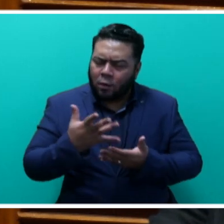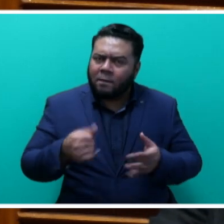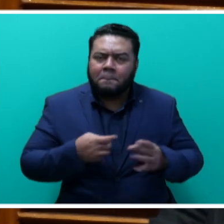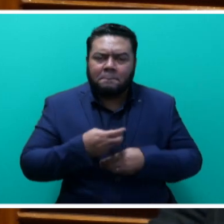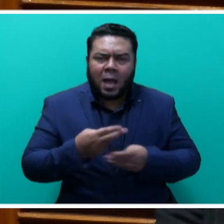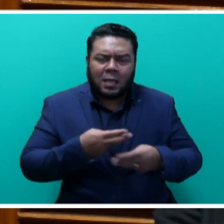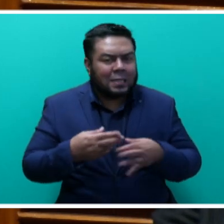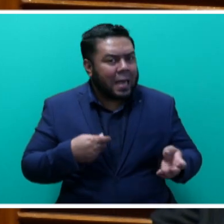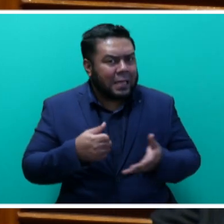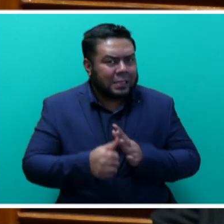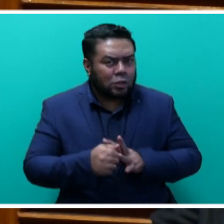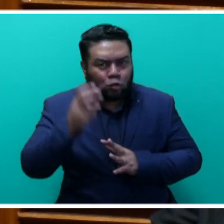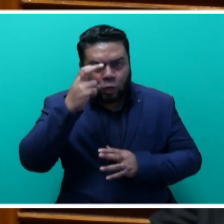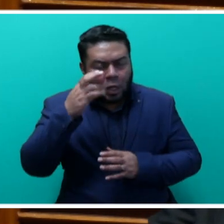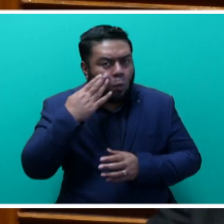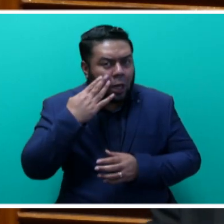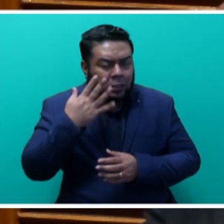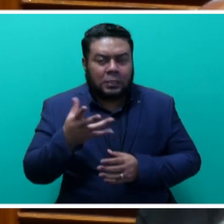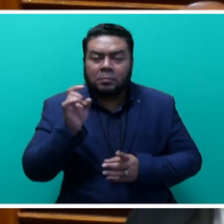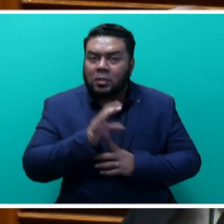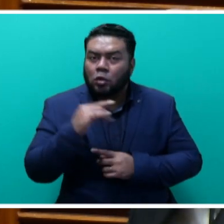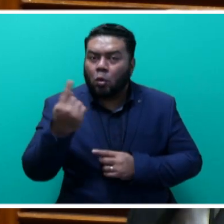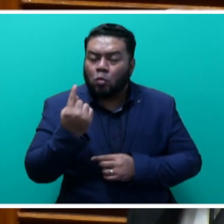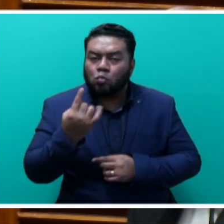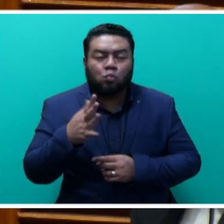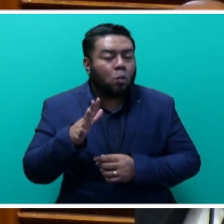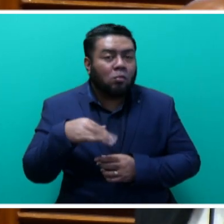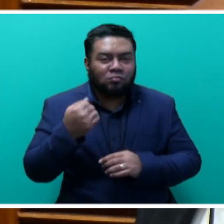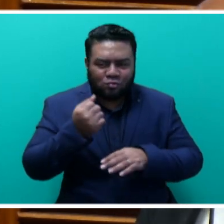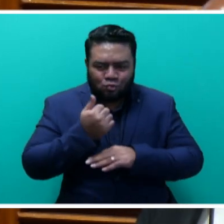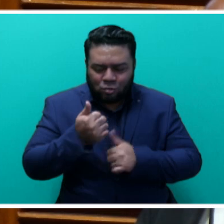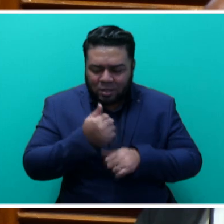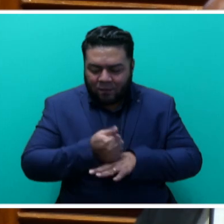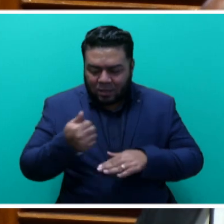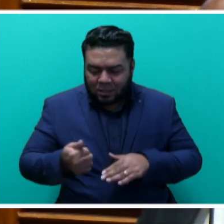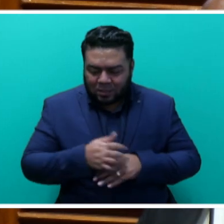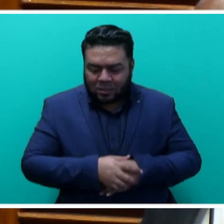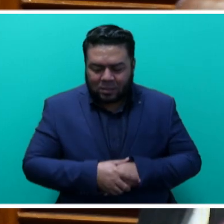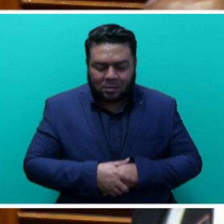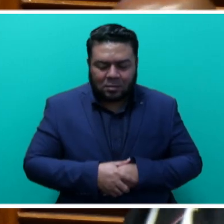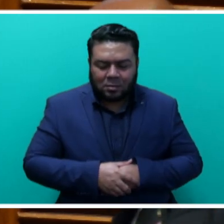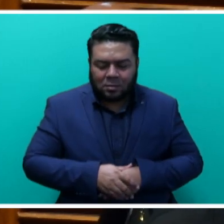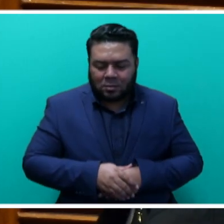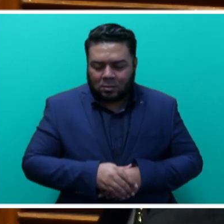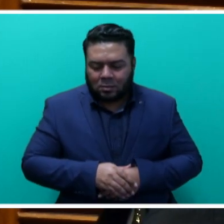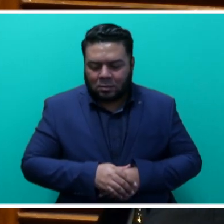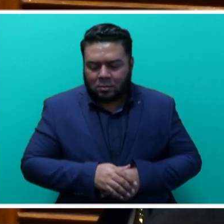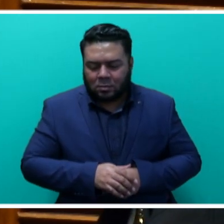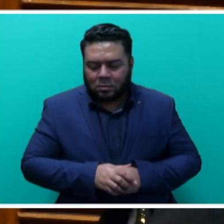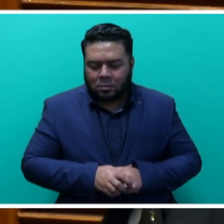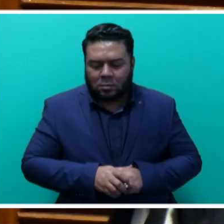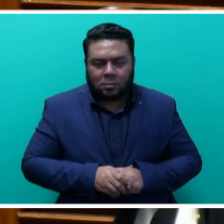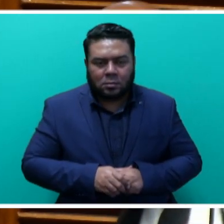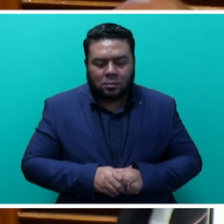access, training and awareness, especially on good governance, financial literacy, leadership, time management, and changing